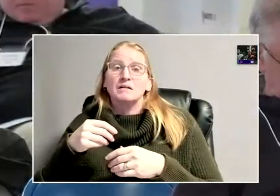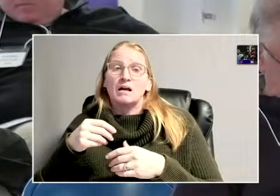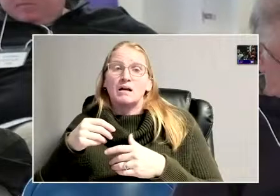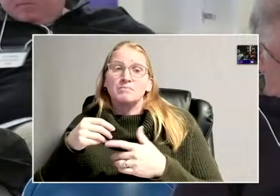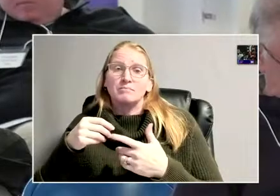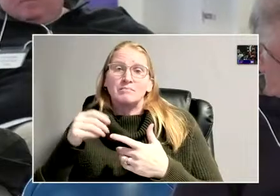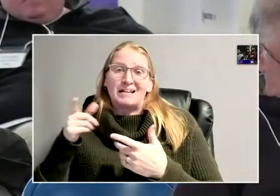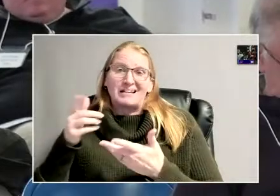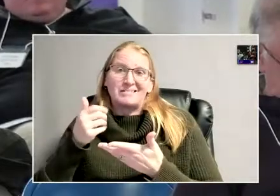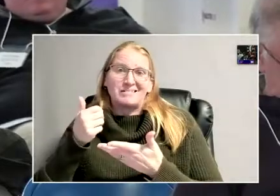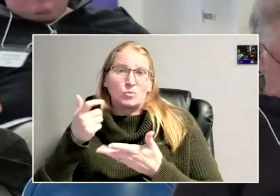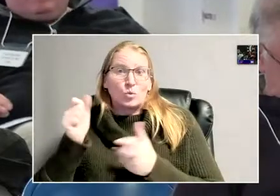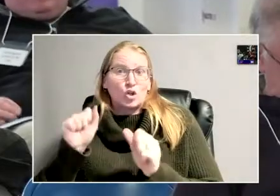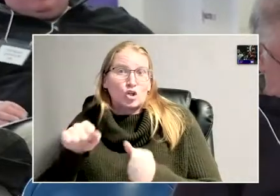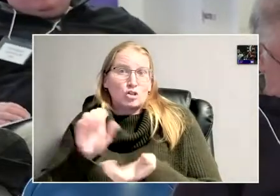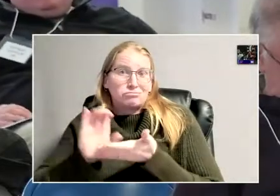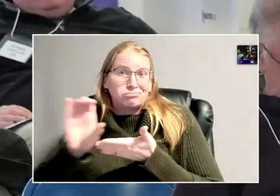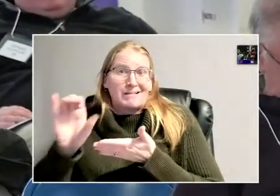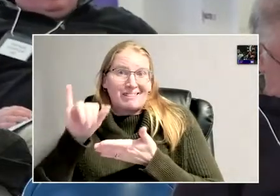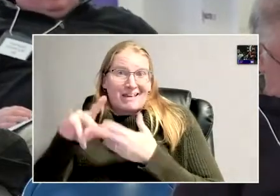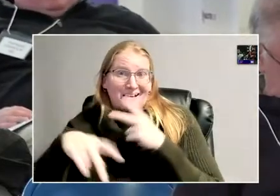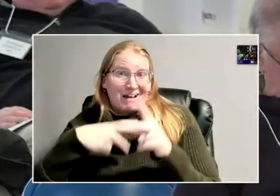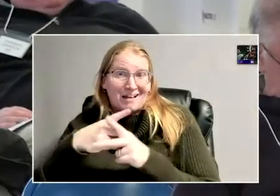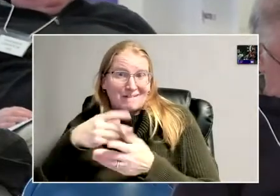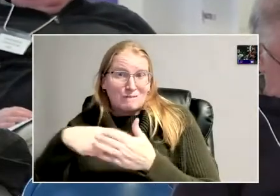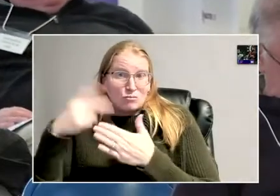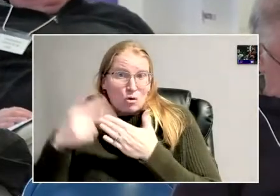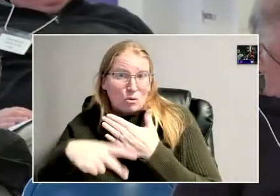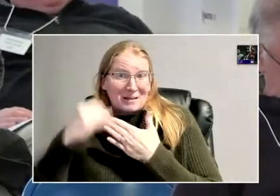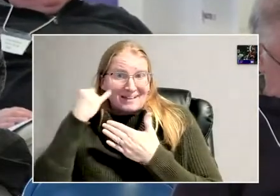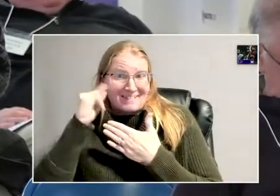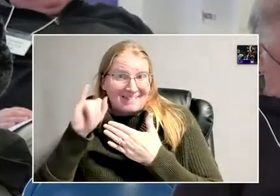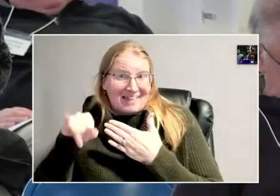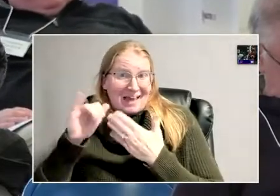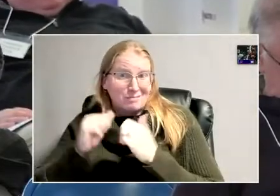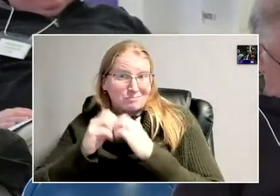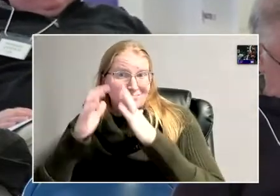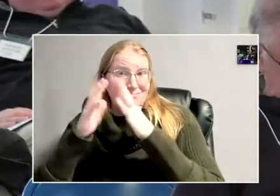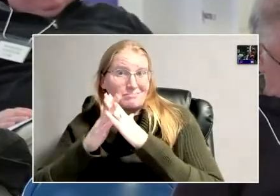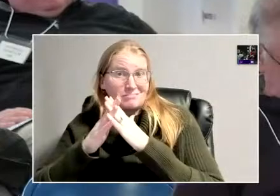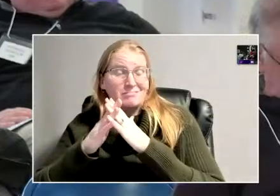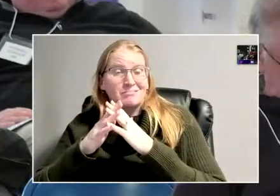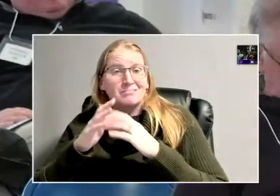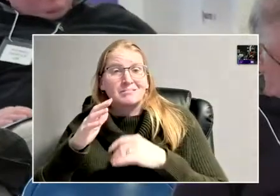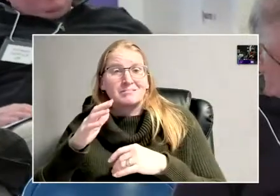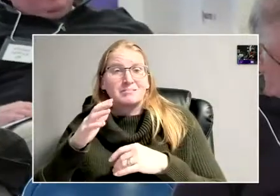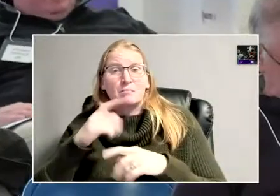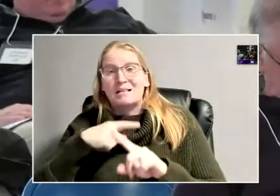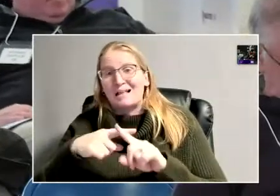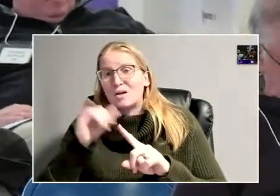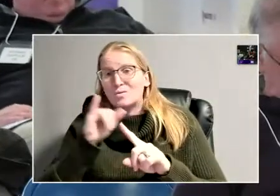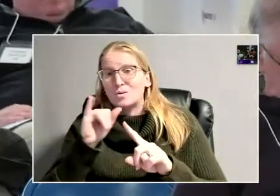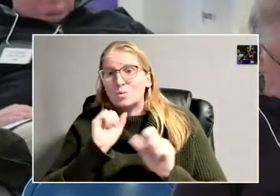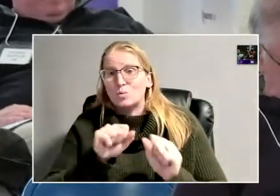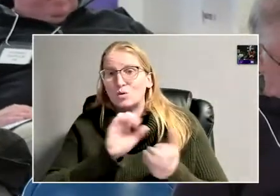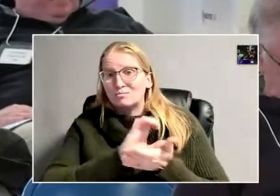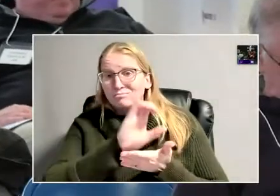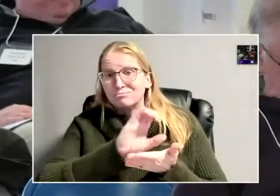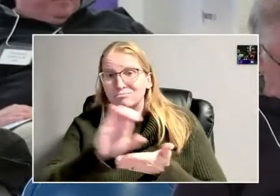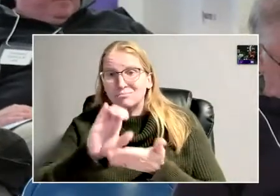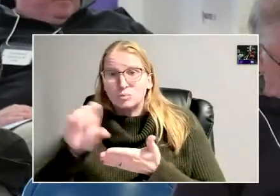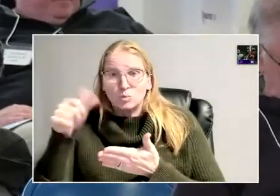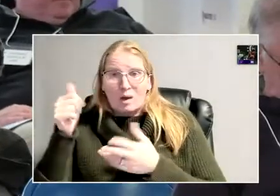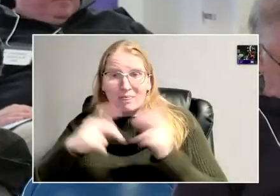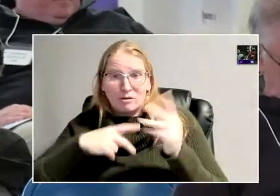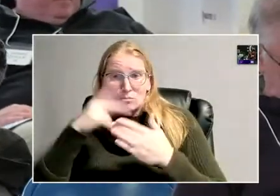like that if it becomes extant and um other other programs as they come